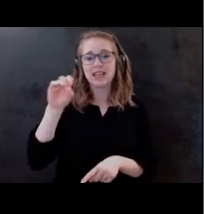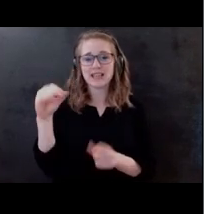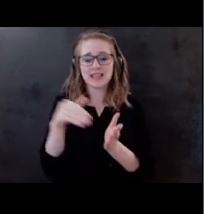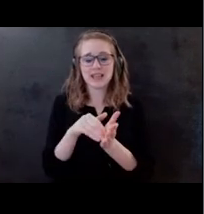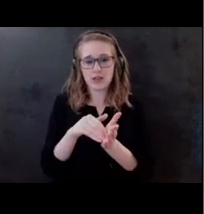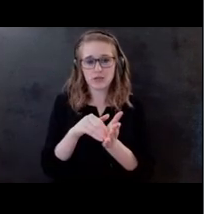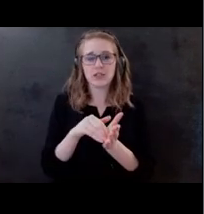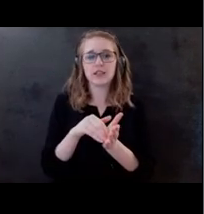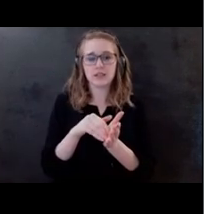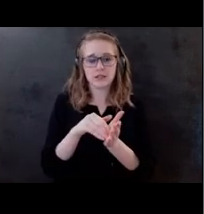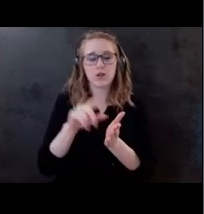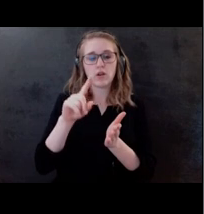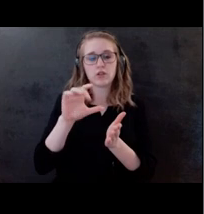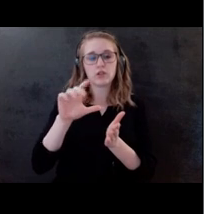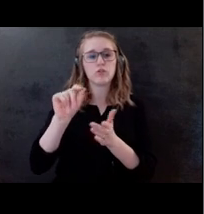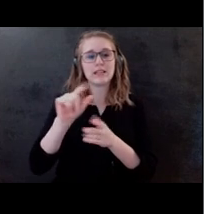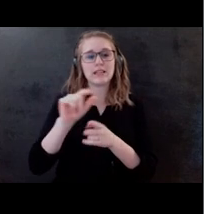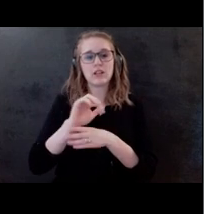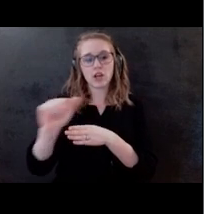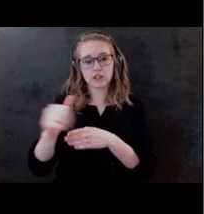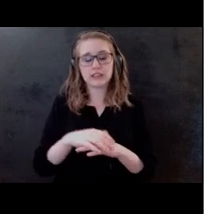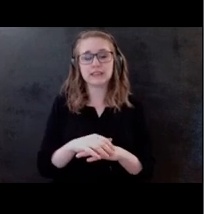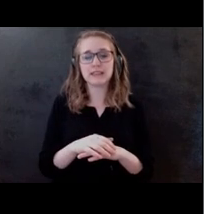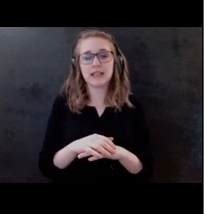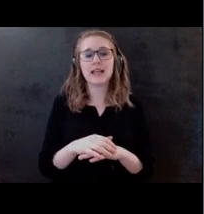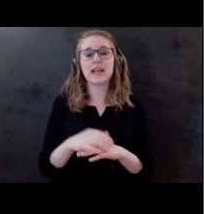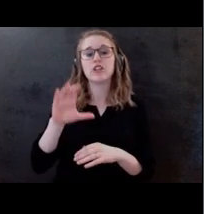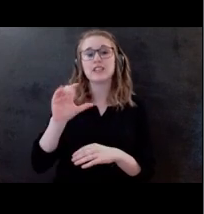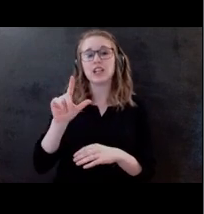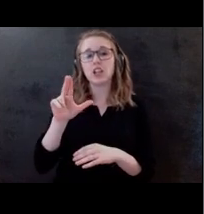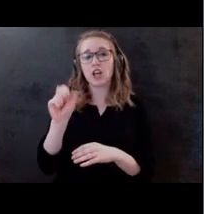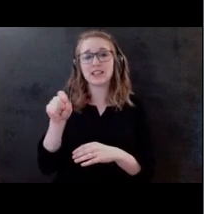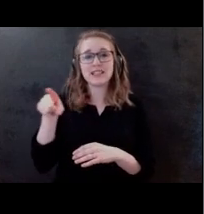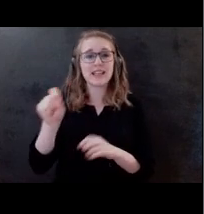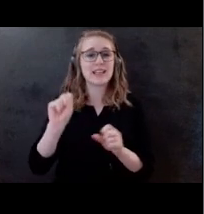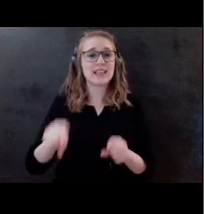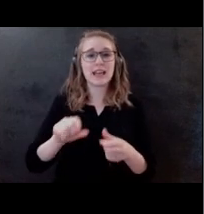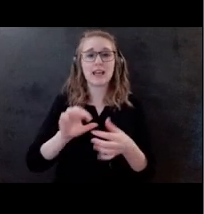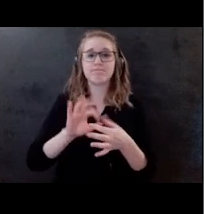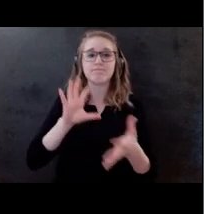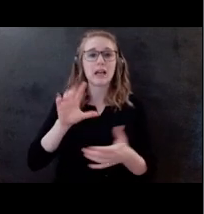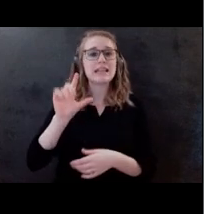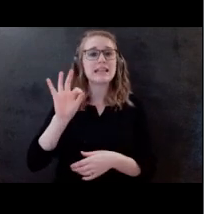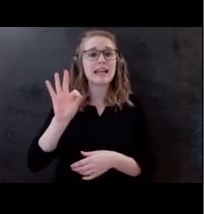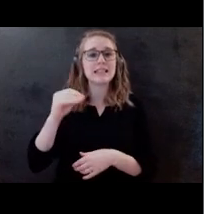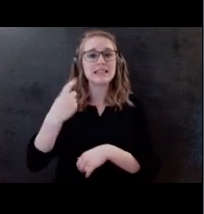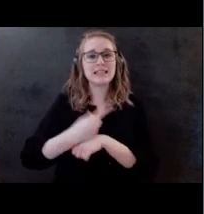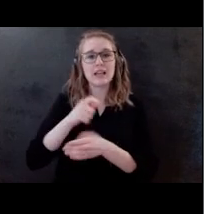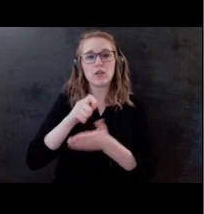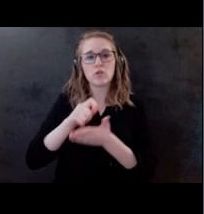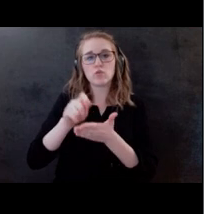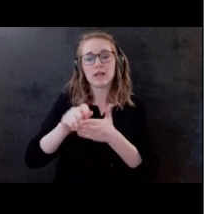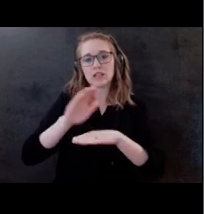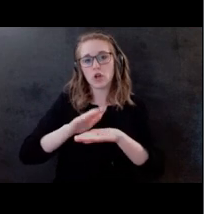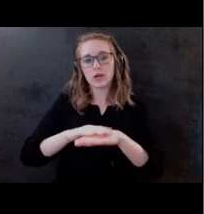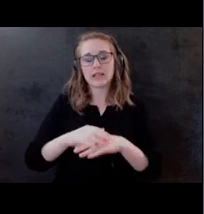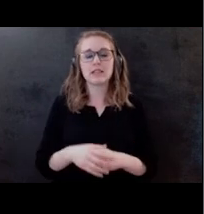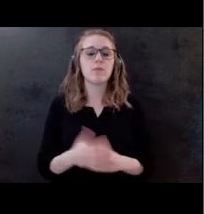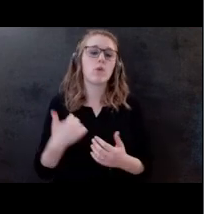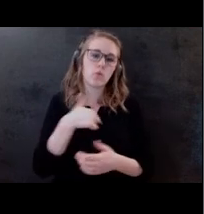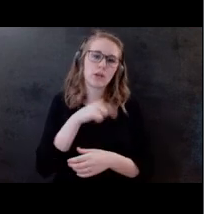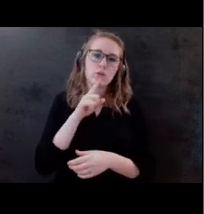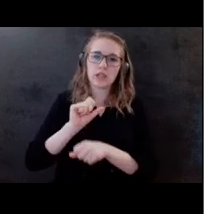$180,120. And there's a clause that the USPS can terminate with 90-day written notice. So, but we know that we're working with them